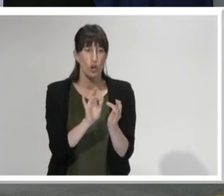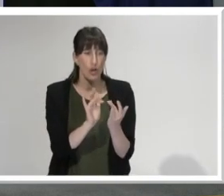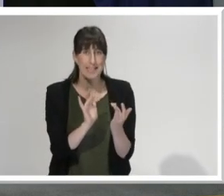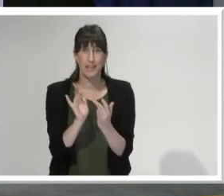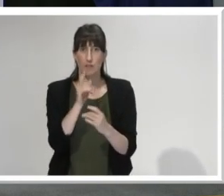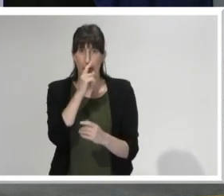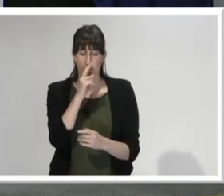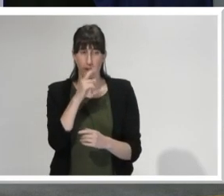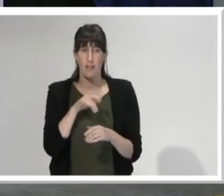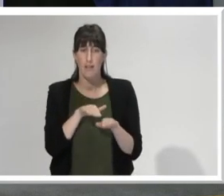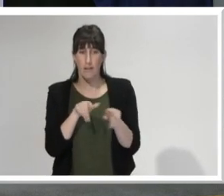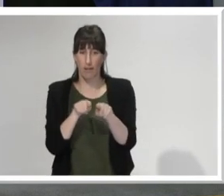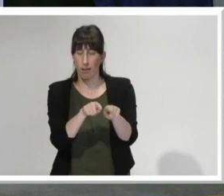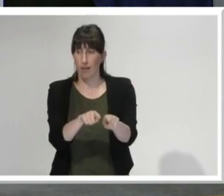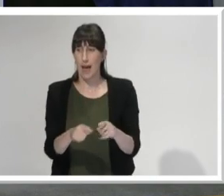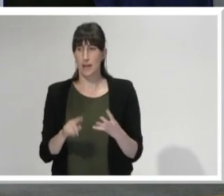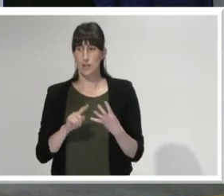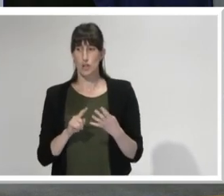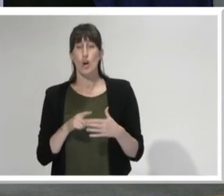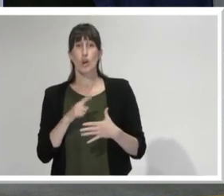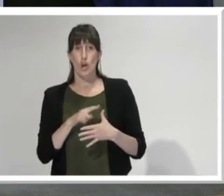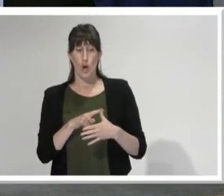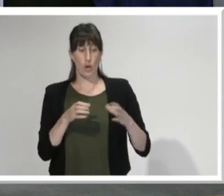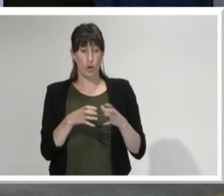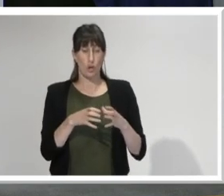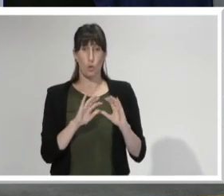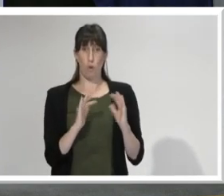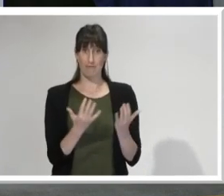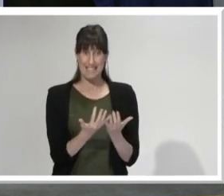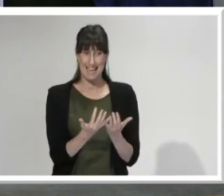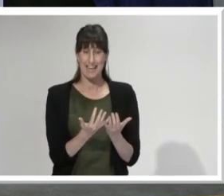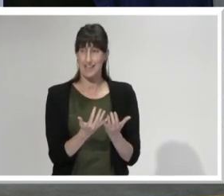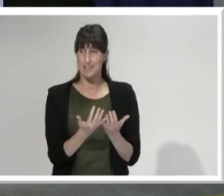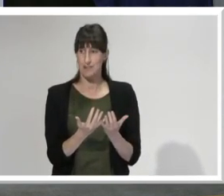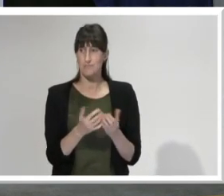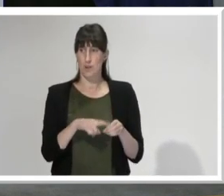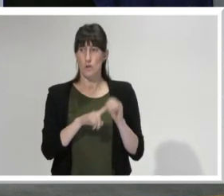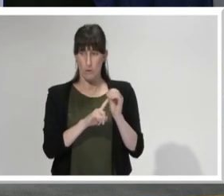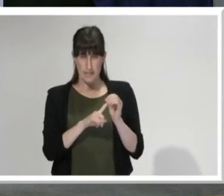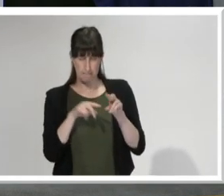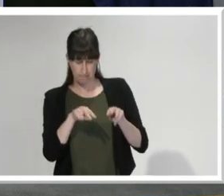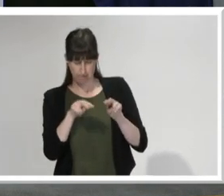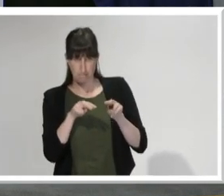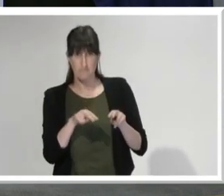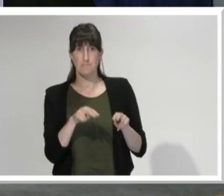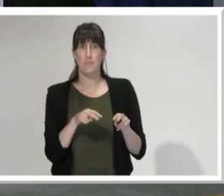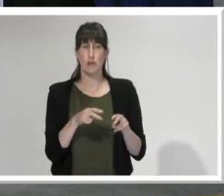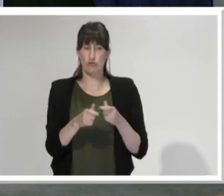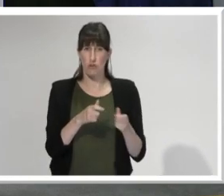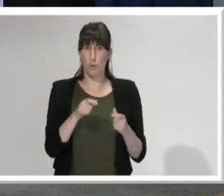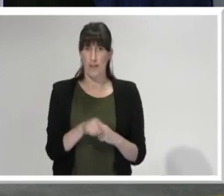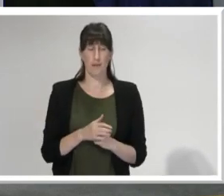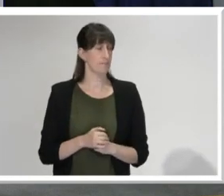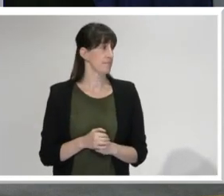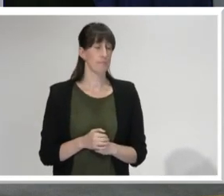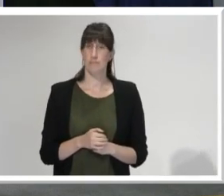isolation measures. Those are all things that we factor into our decision making. Dr. Bloomfield, you might also recall those ranges. That's a good